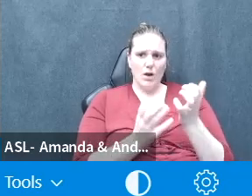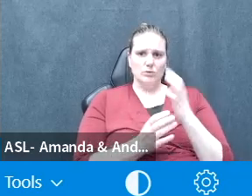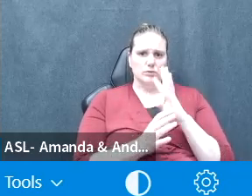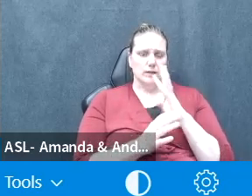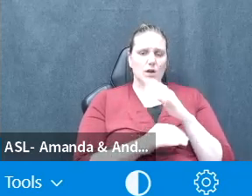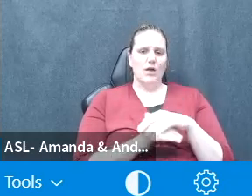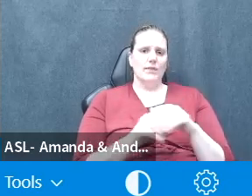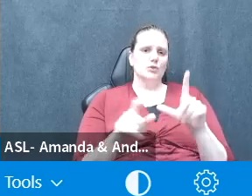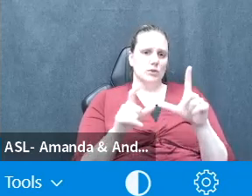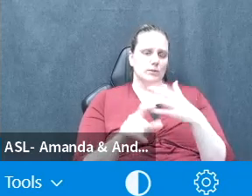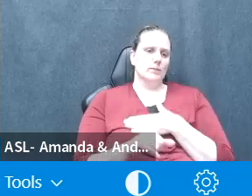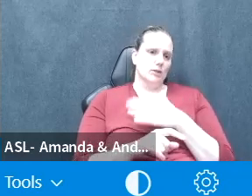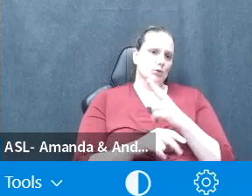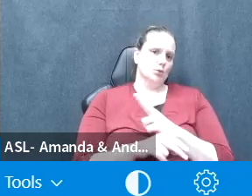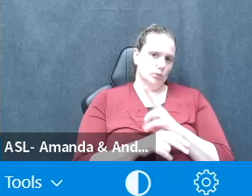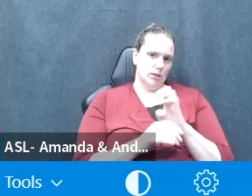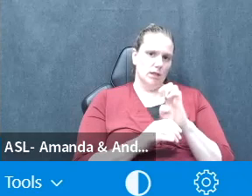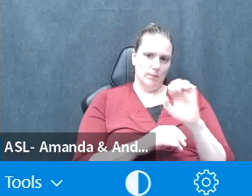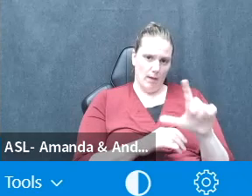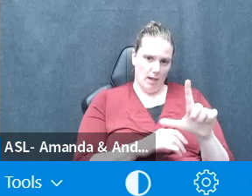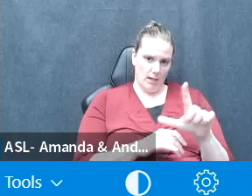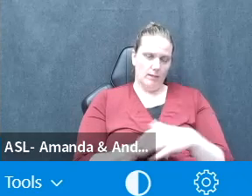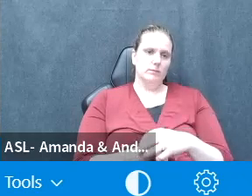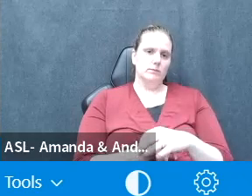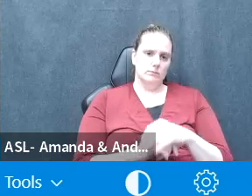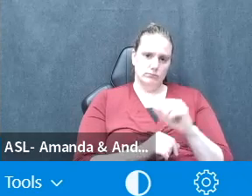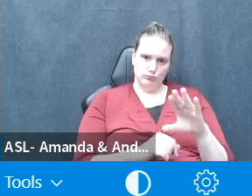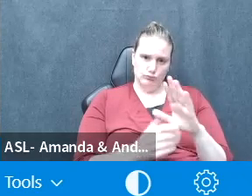on the screen, please do use that email and send your